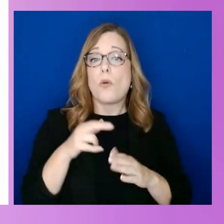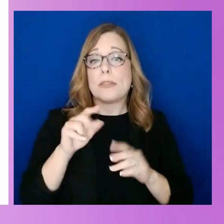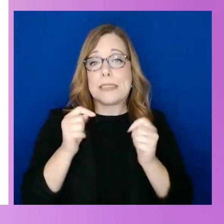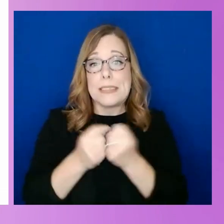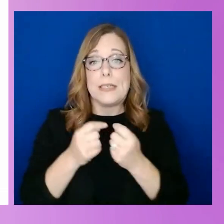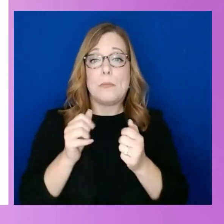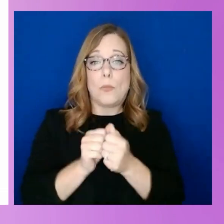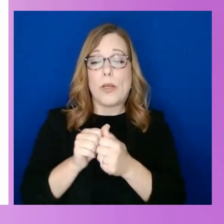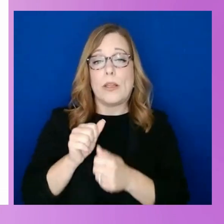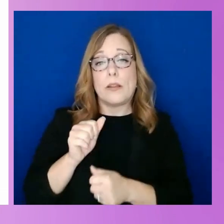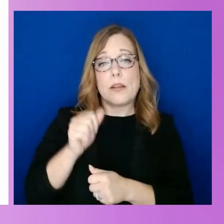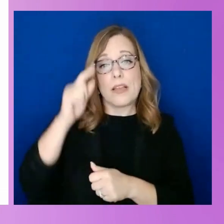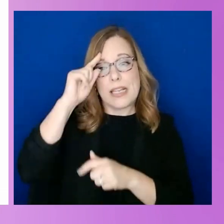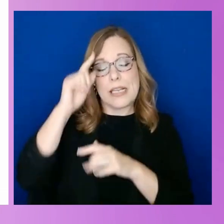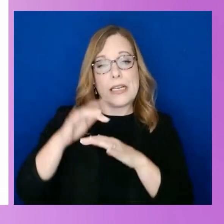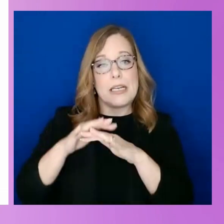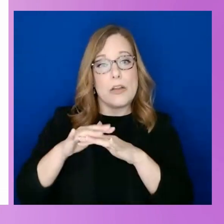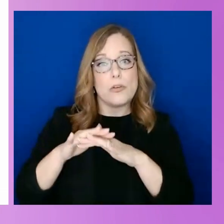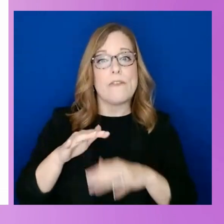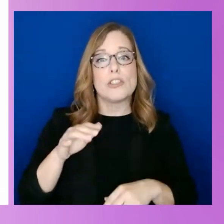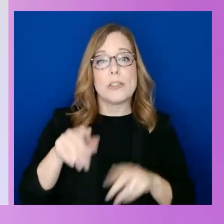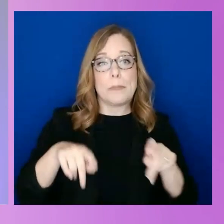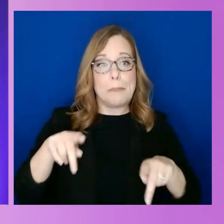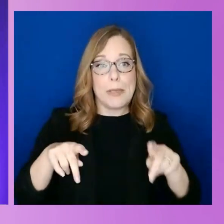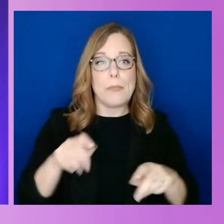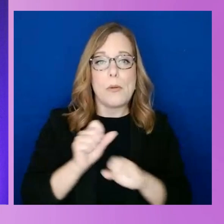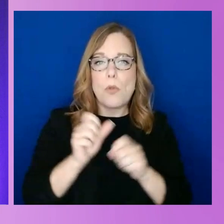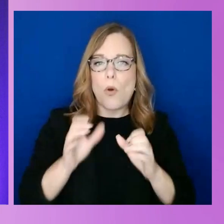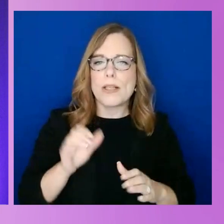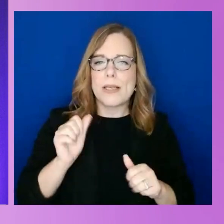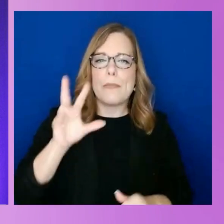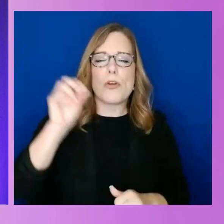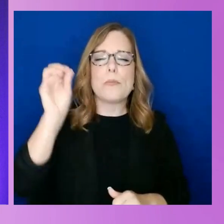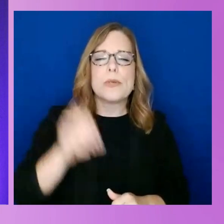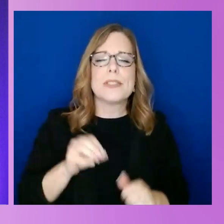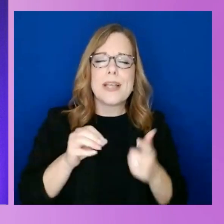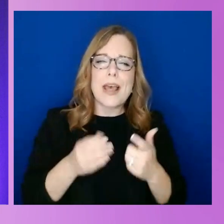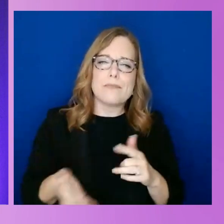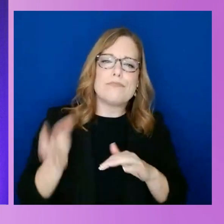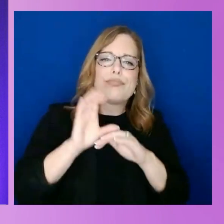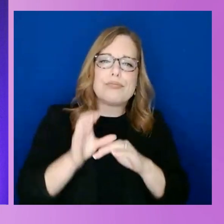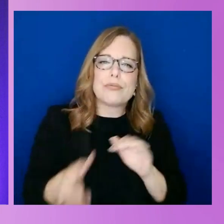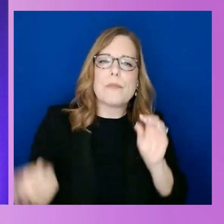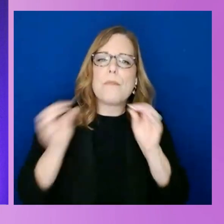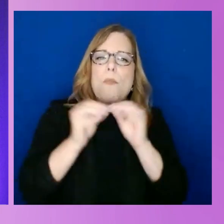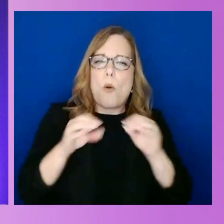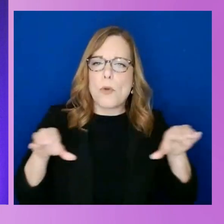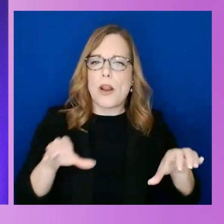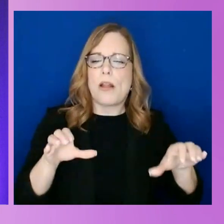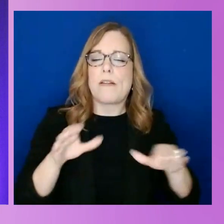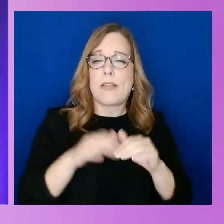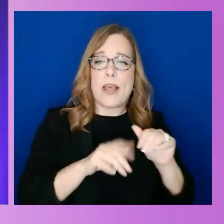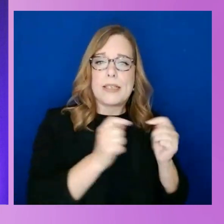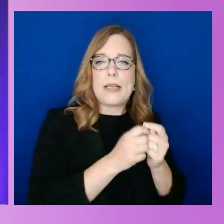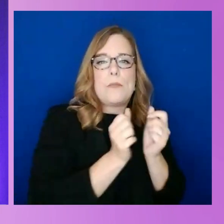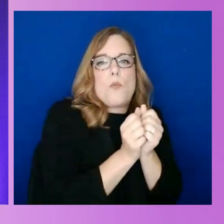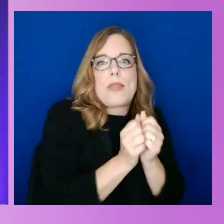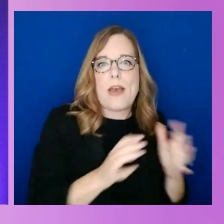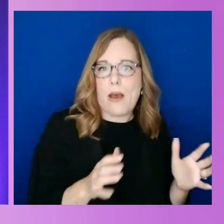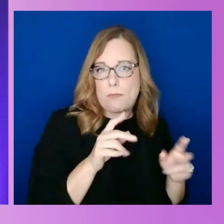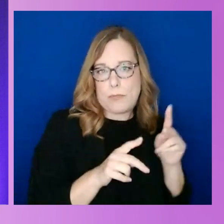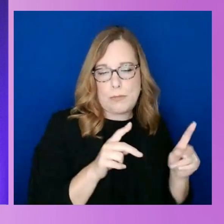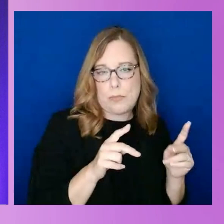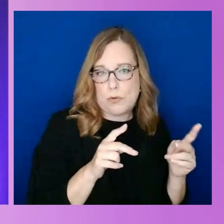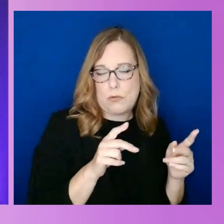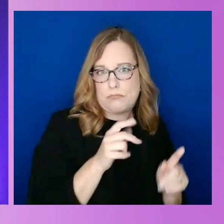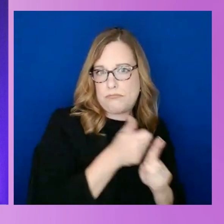Inclusion and integration of neurodivergent employees also boosts team morale. And other studies have cited benefits of